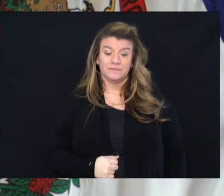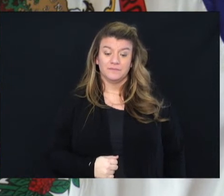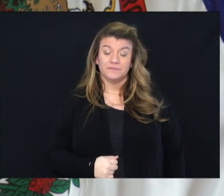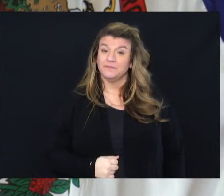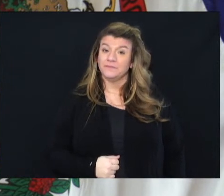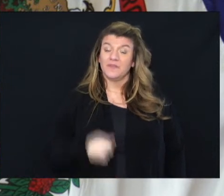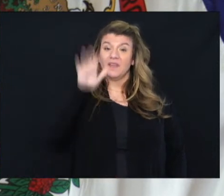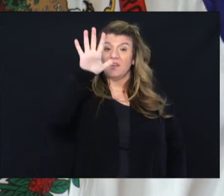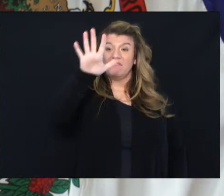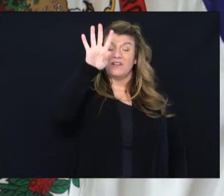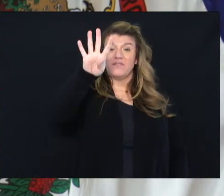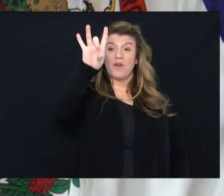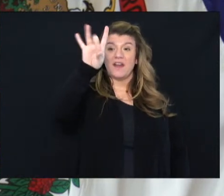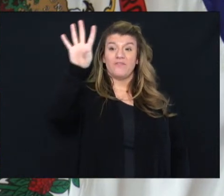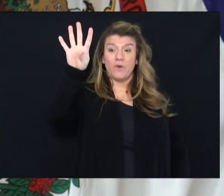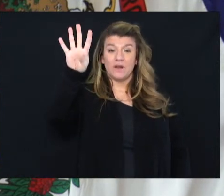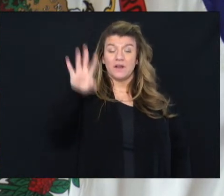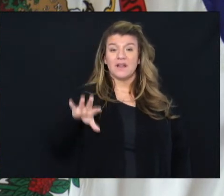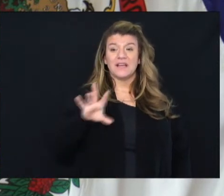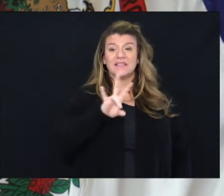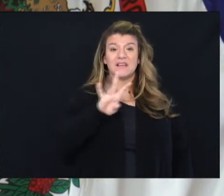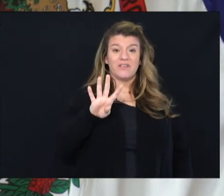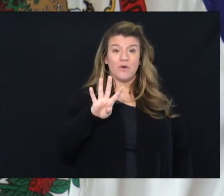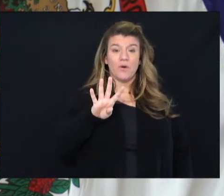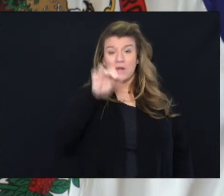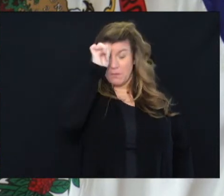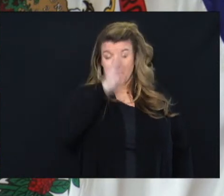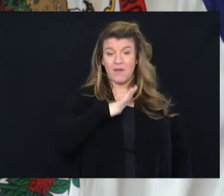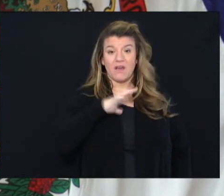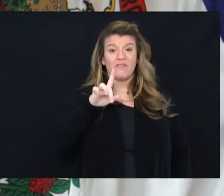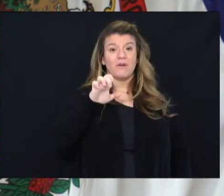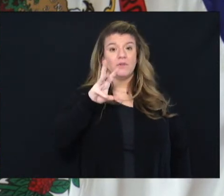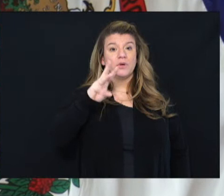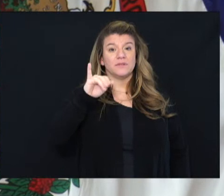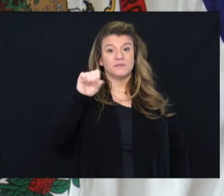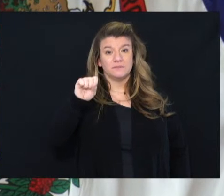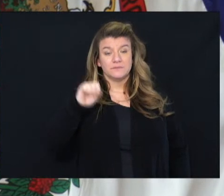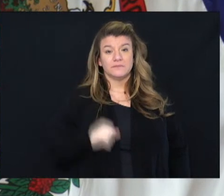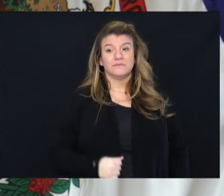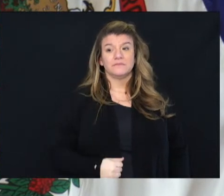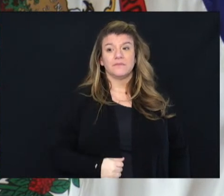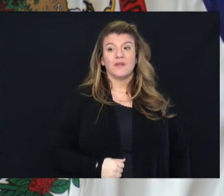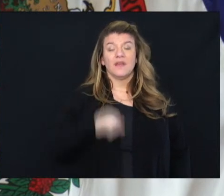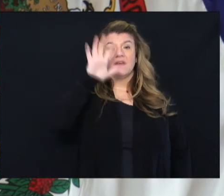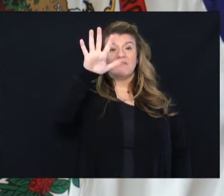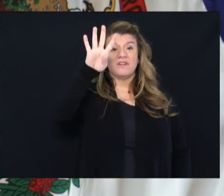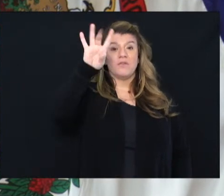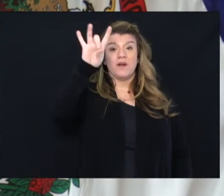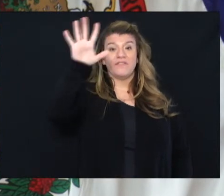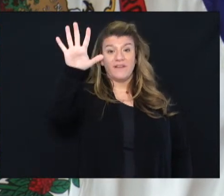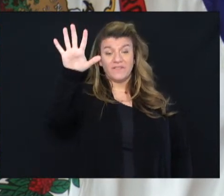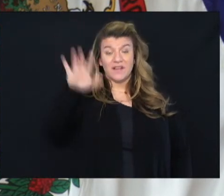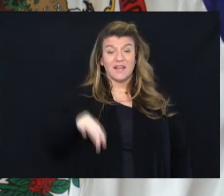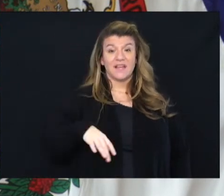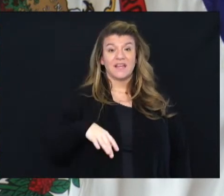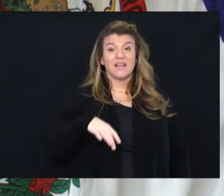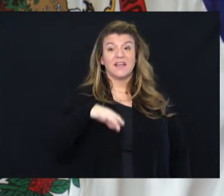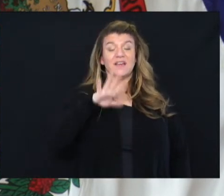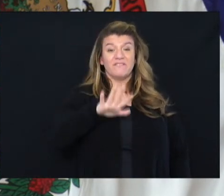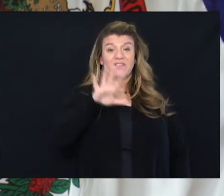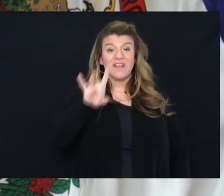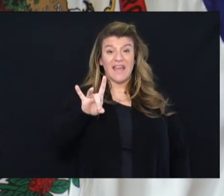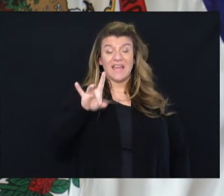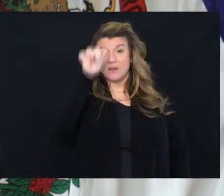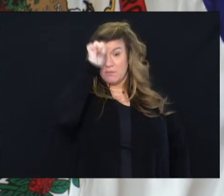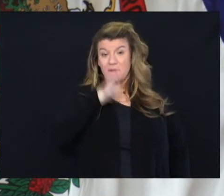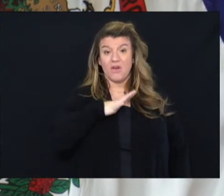The 5,484th death is a 74-year-old male from Lewis County. The 5,485th death is a